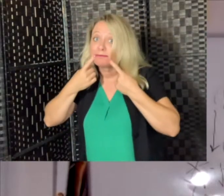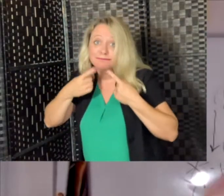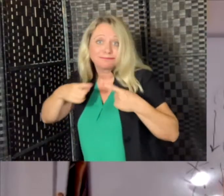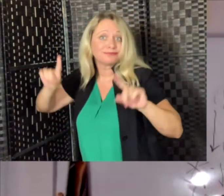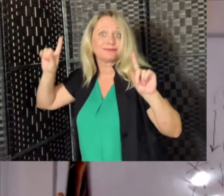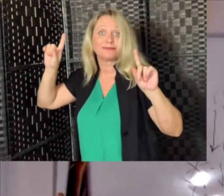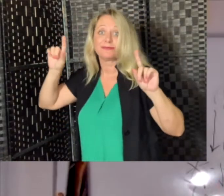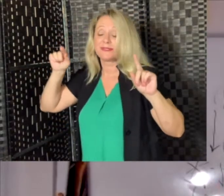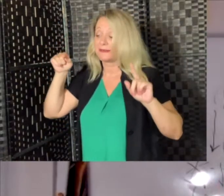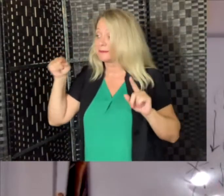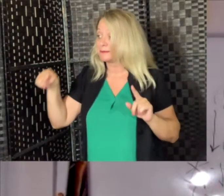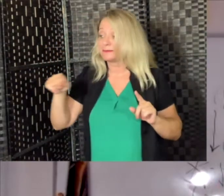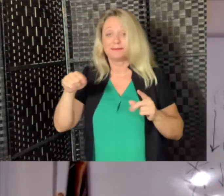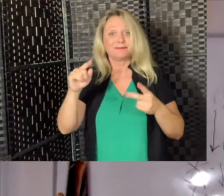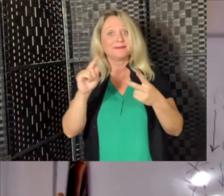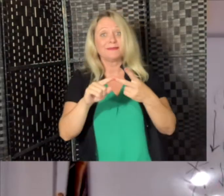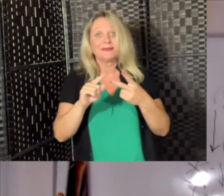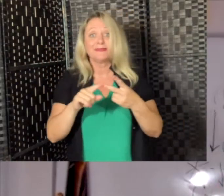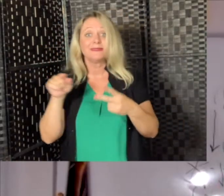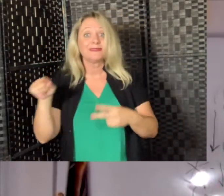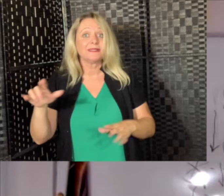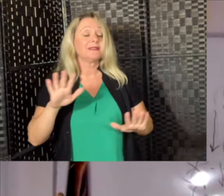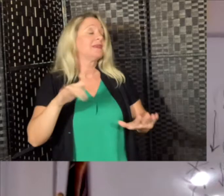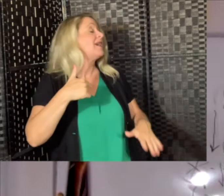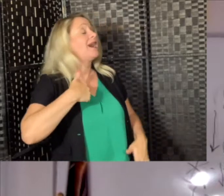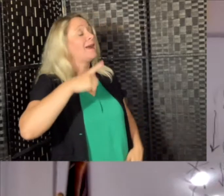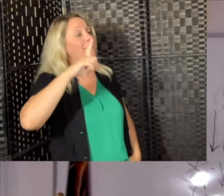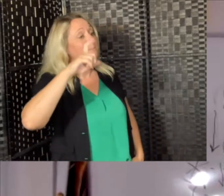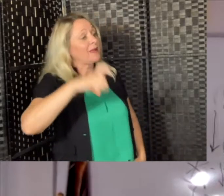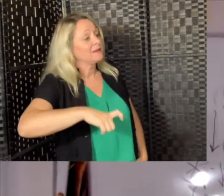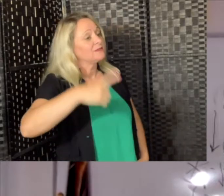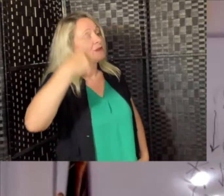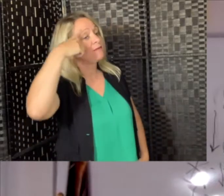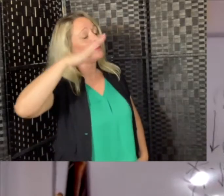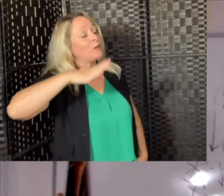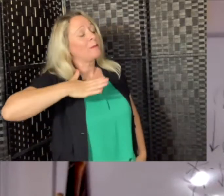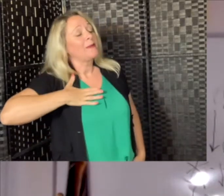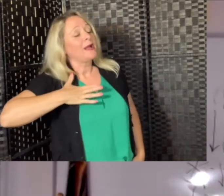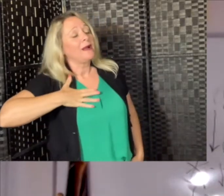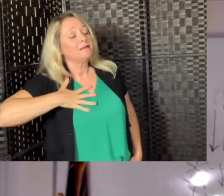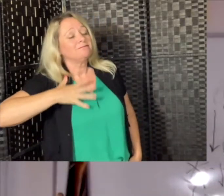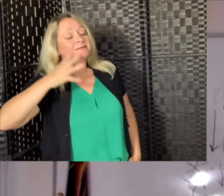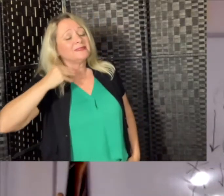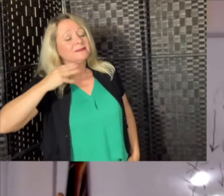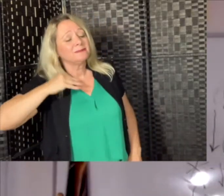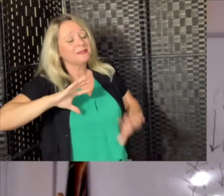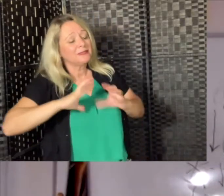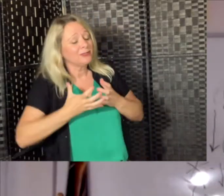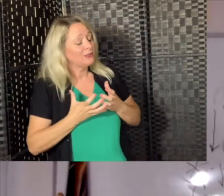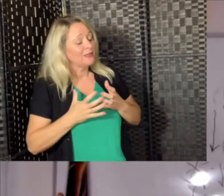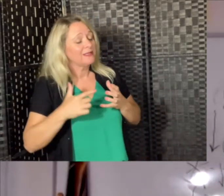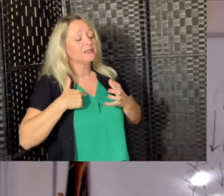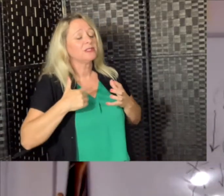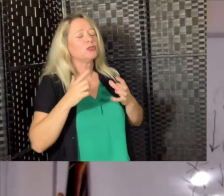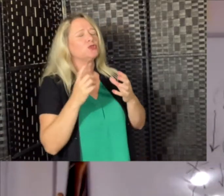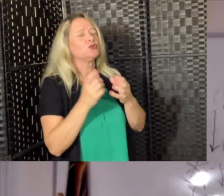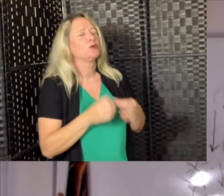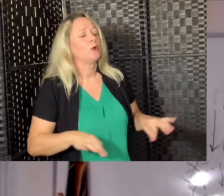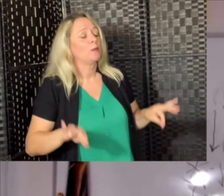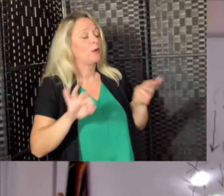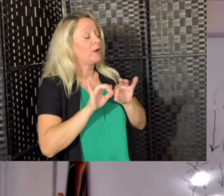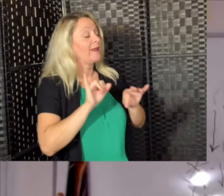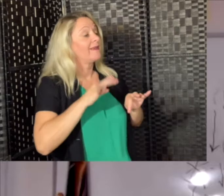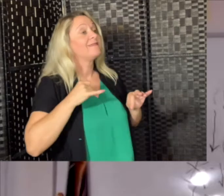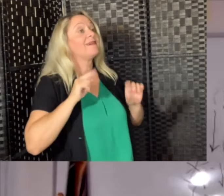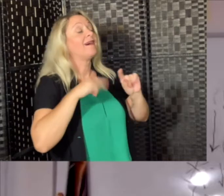this. And Haiti took a deep breath. She went deep inside into her heart. And